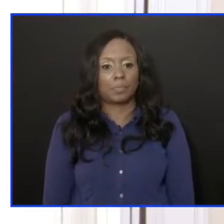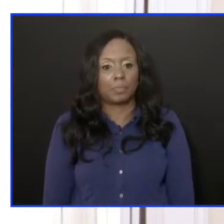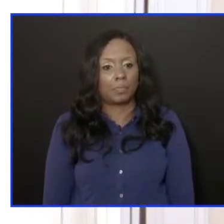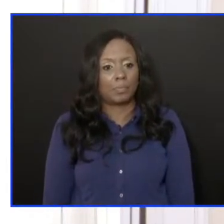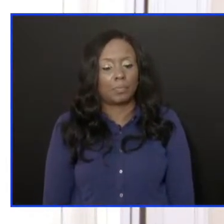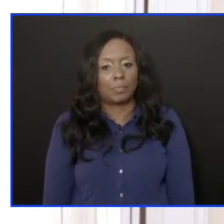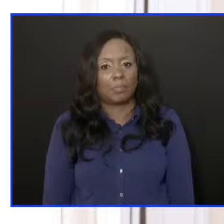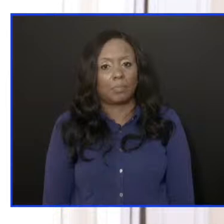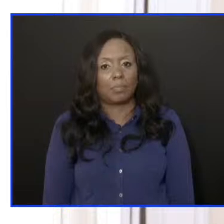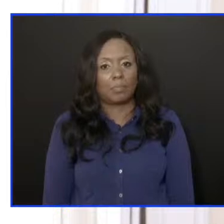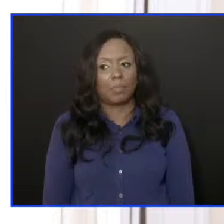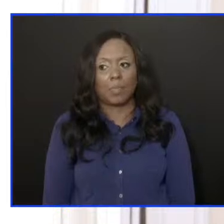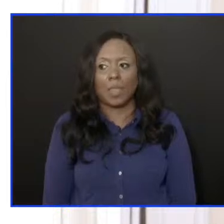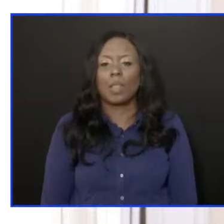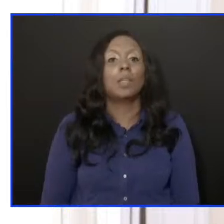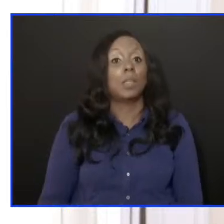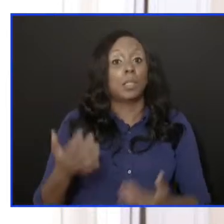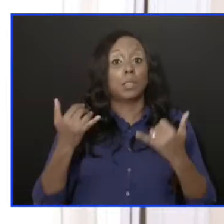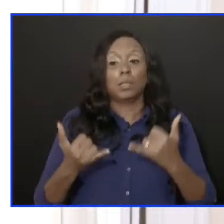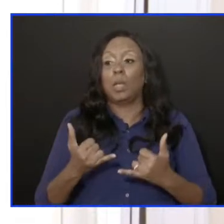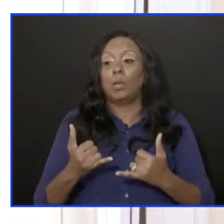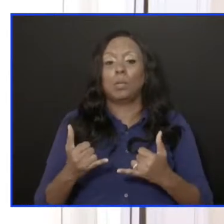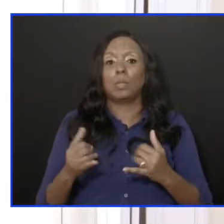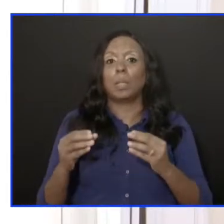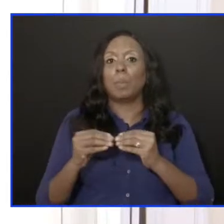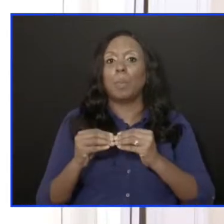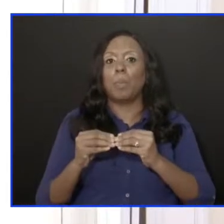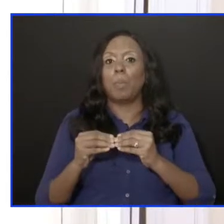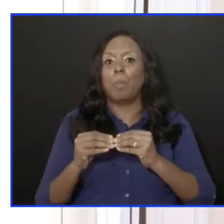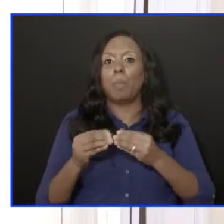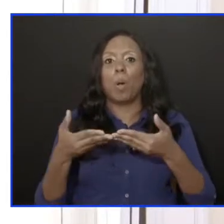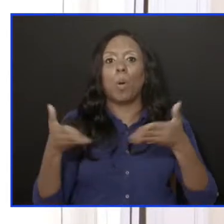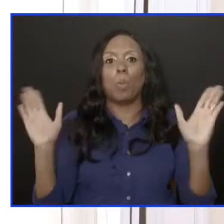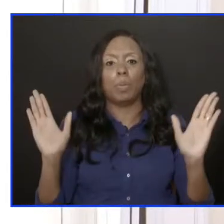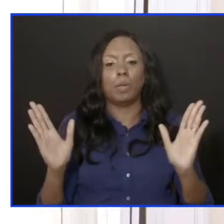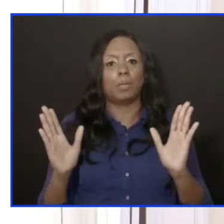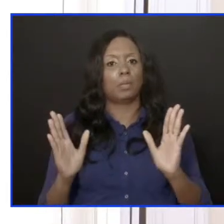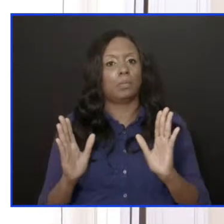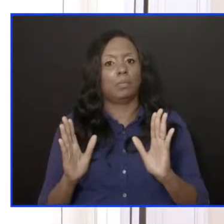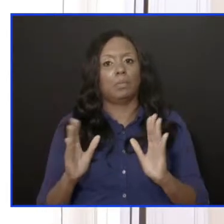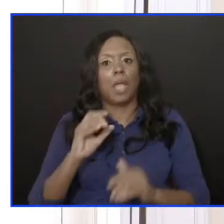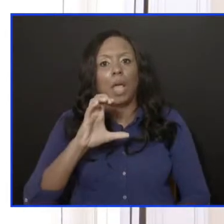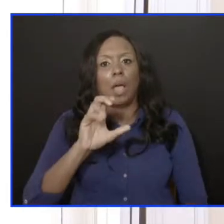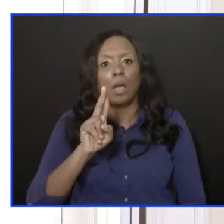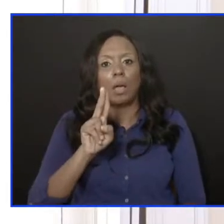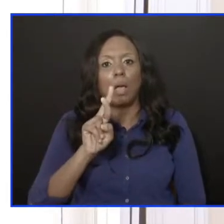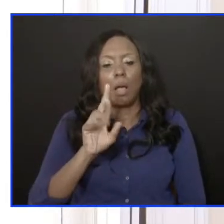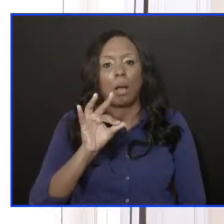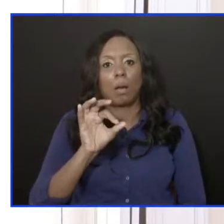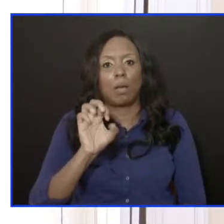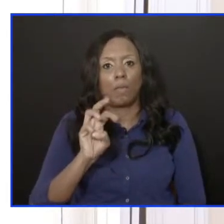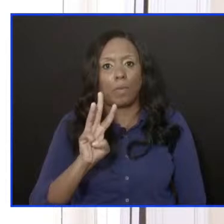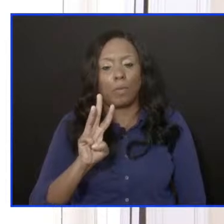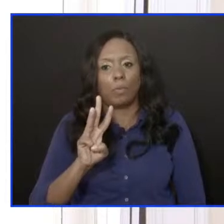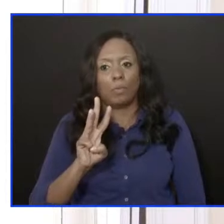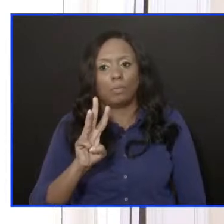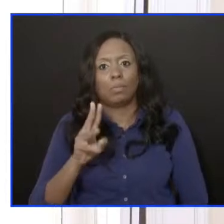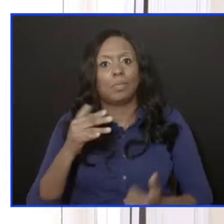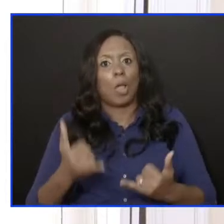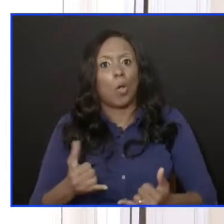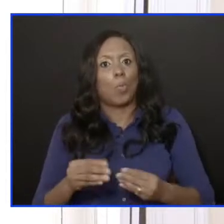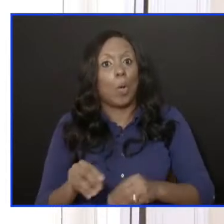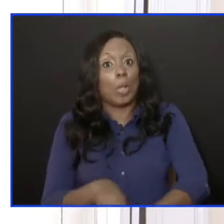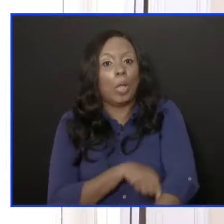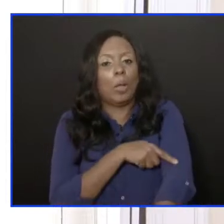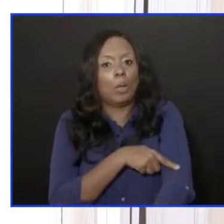no excuse for people to abandon the protocols and to abandon in particular mask wearing or the other things that are necessary